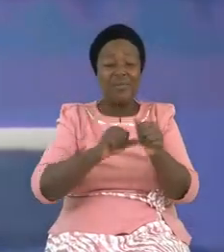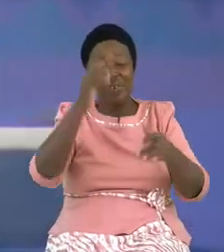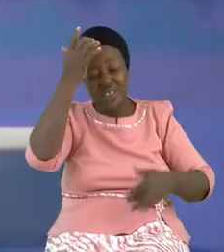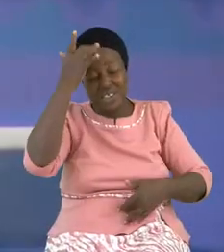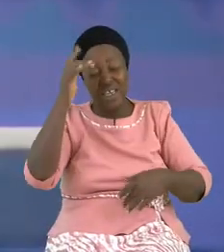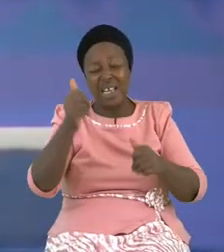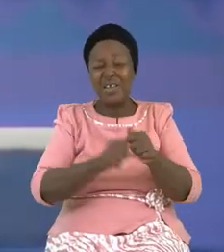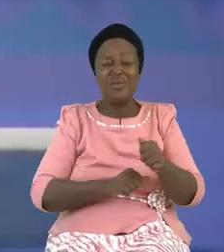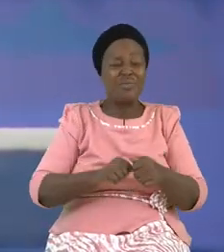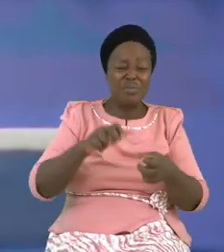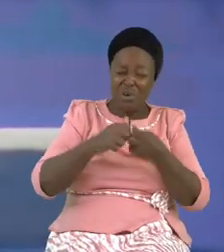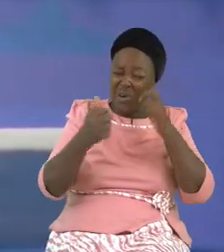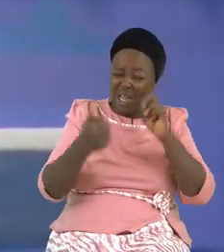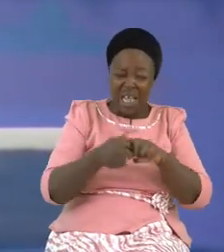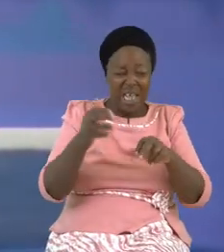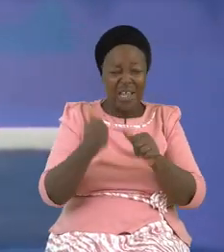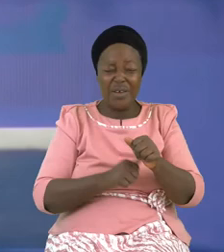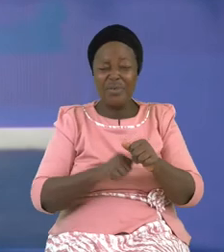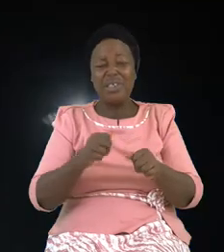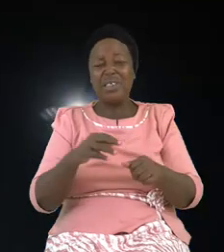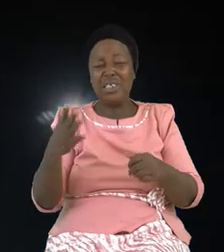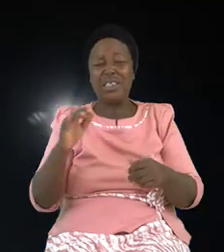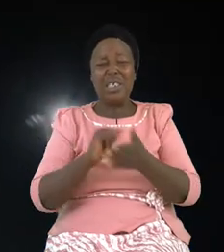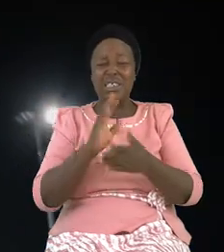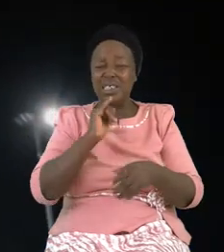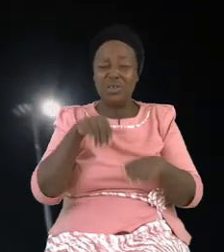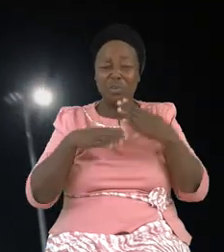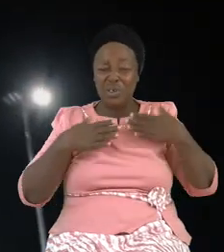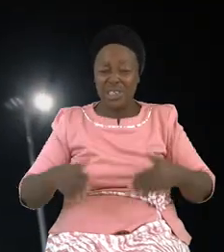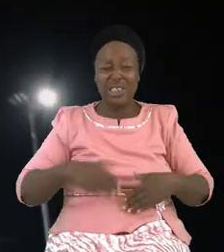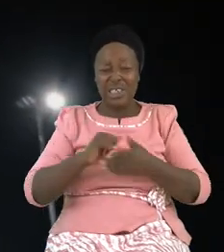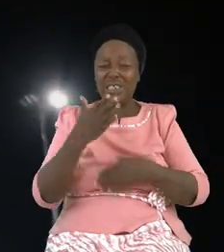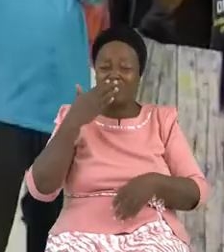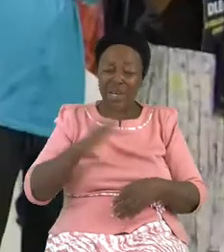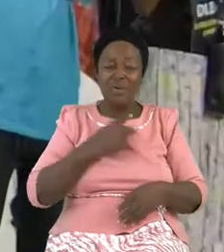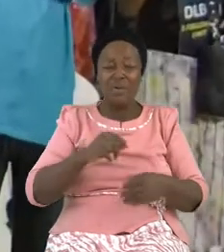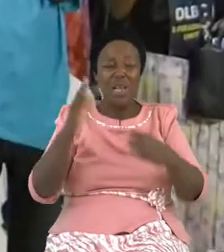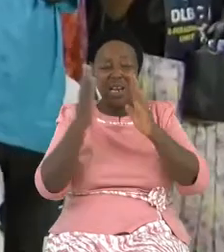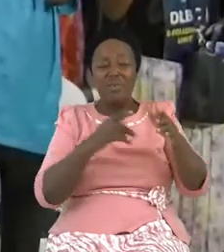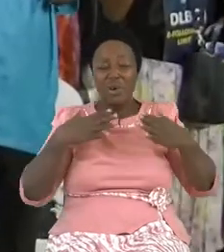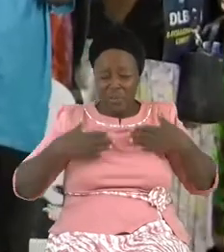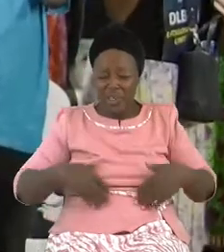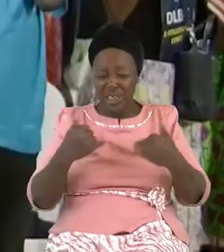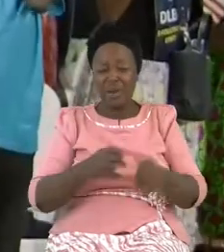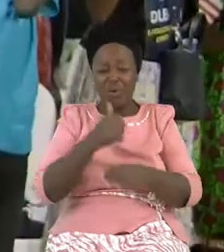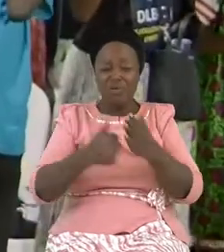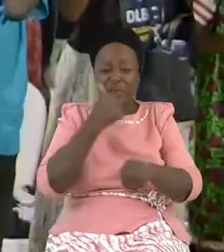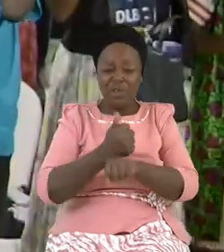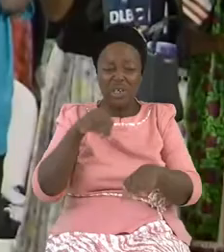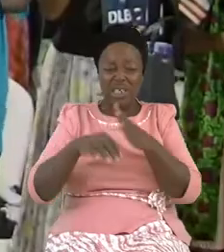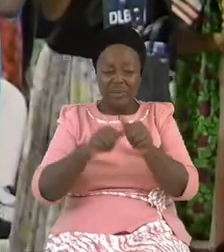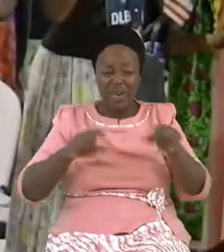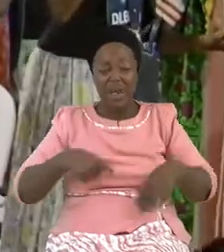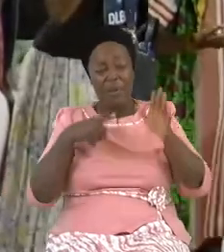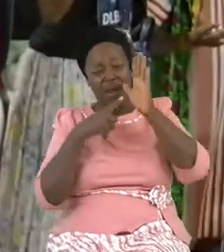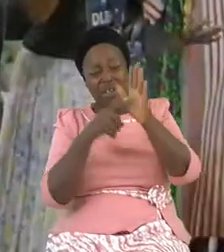every disease, everything will leave your body. Confirmation in every life, manifestation in every life,